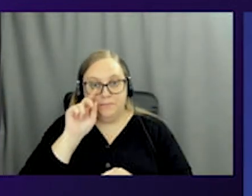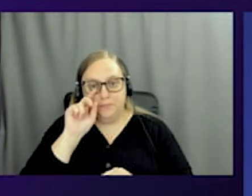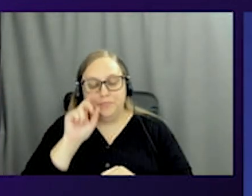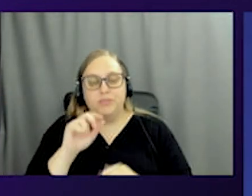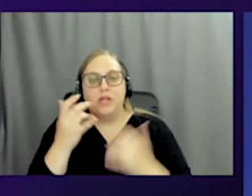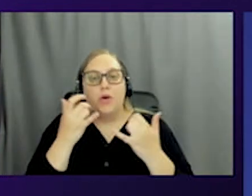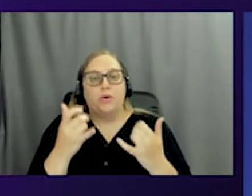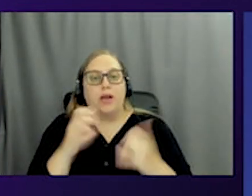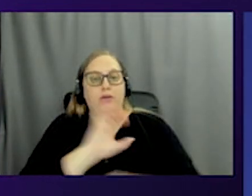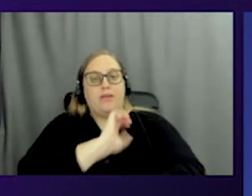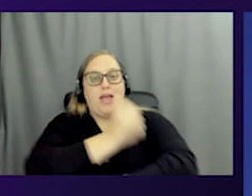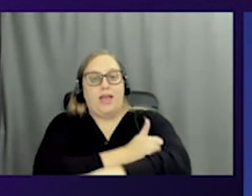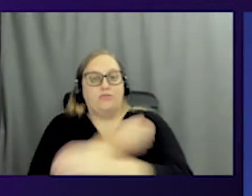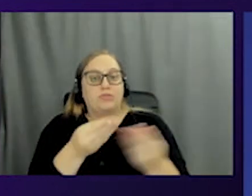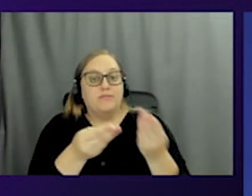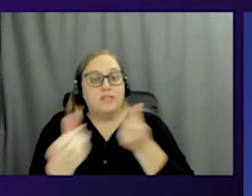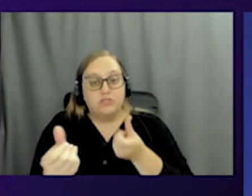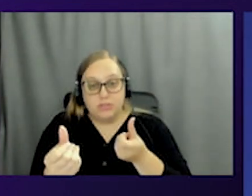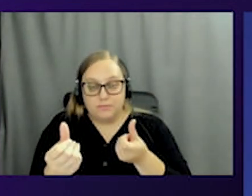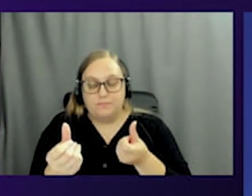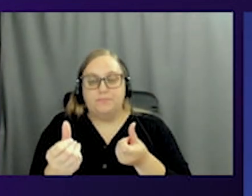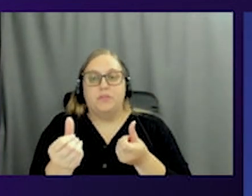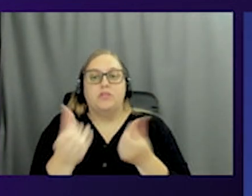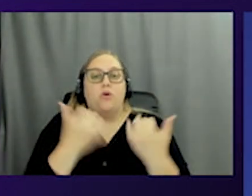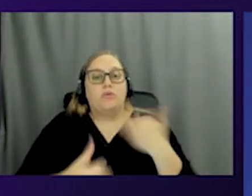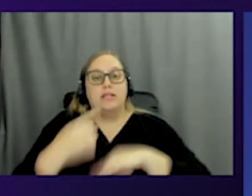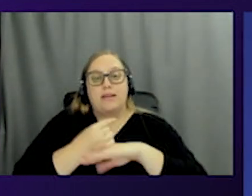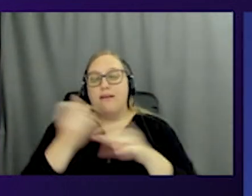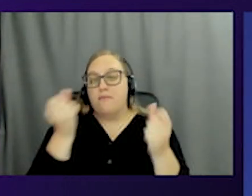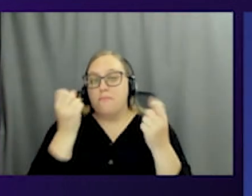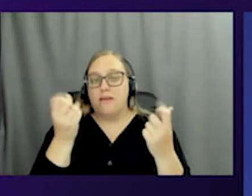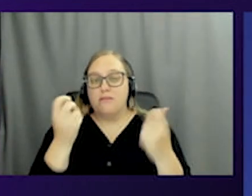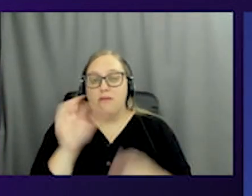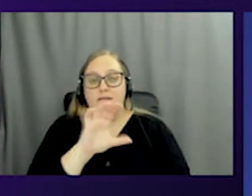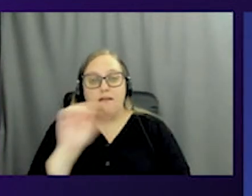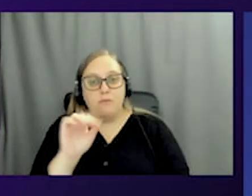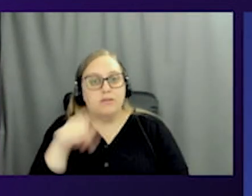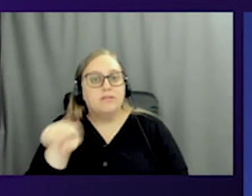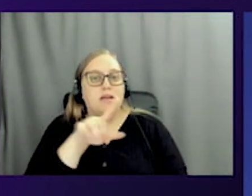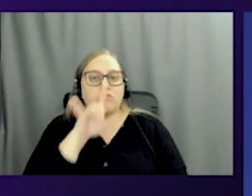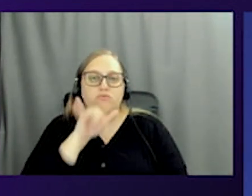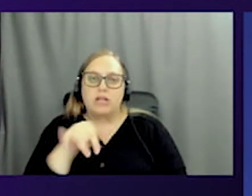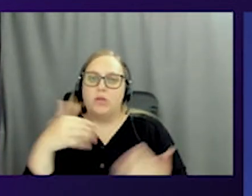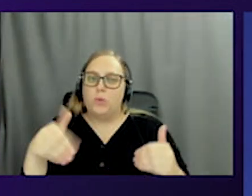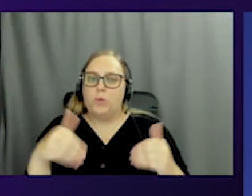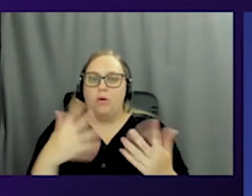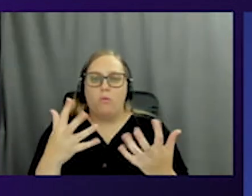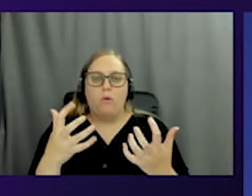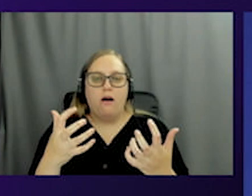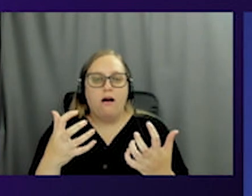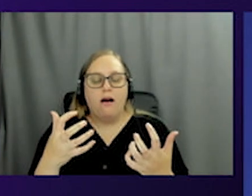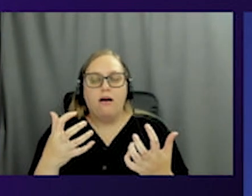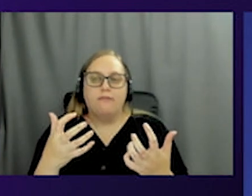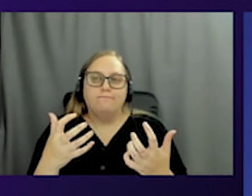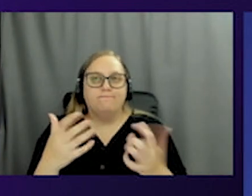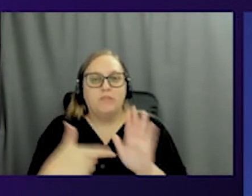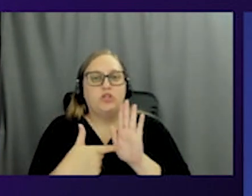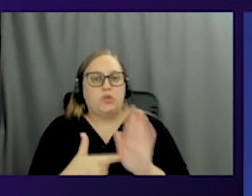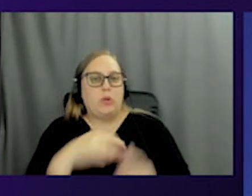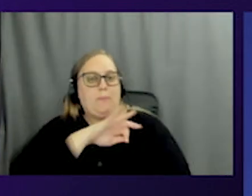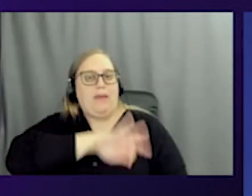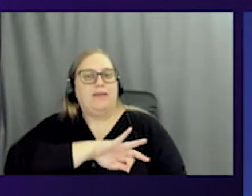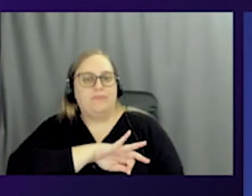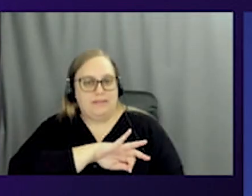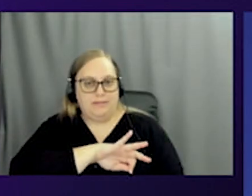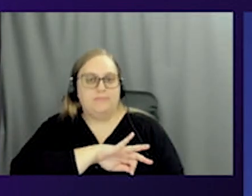energy efficiency, because in our world today, many companies, they really want to show the benefits that they